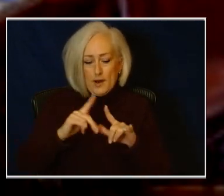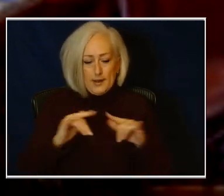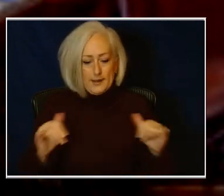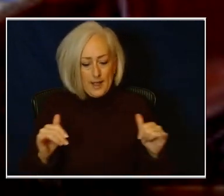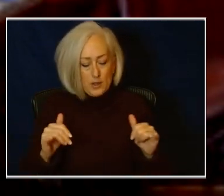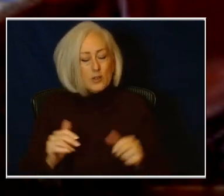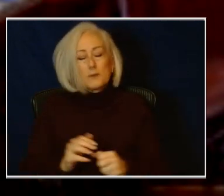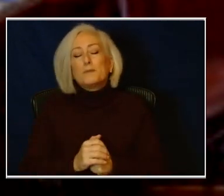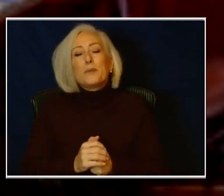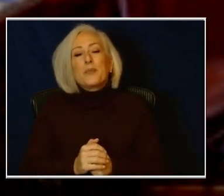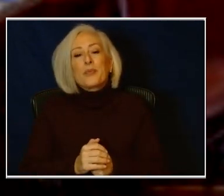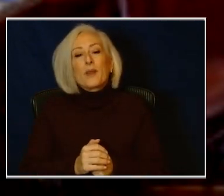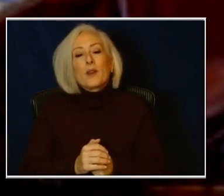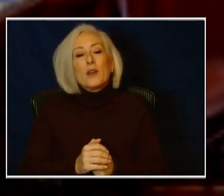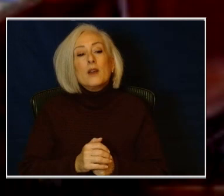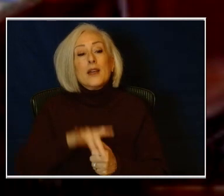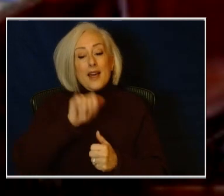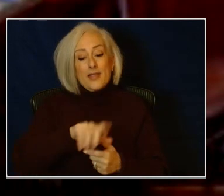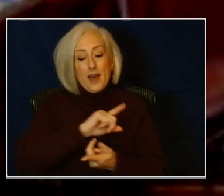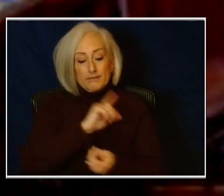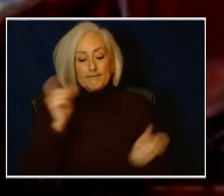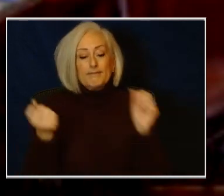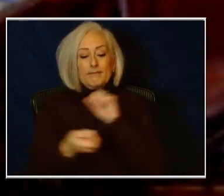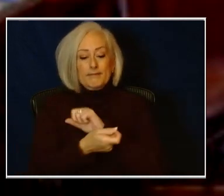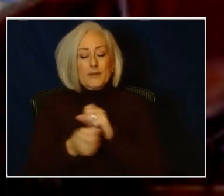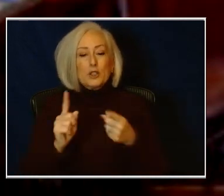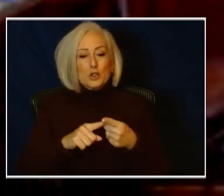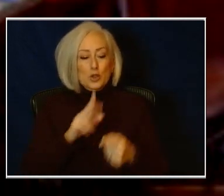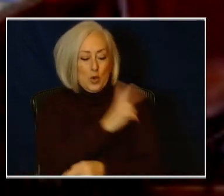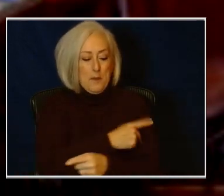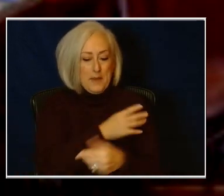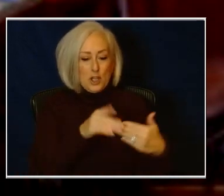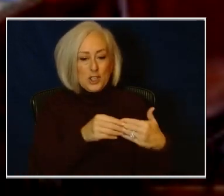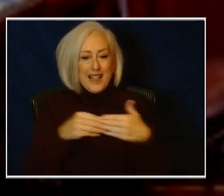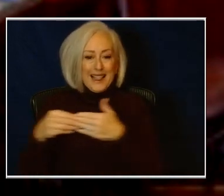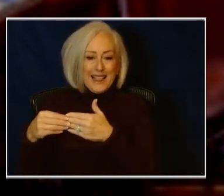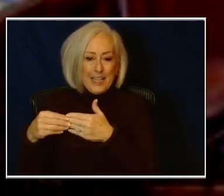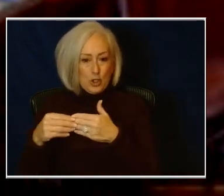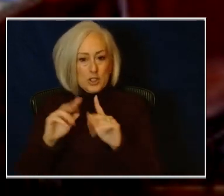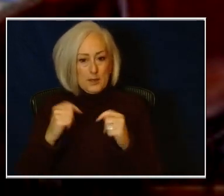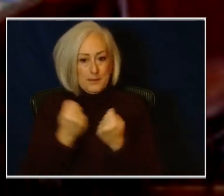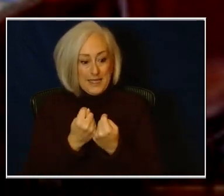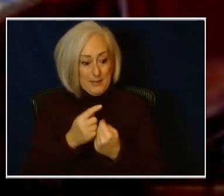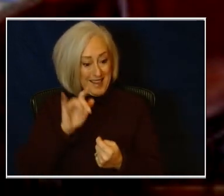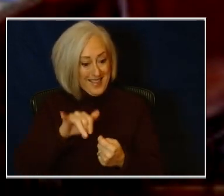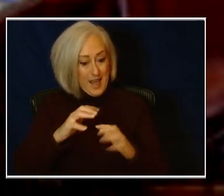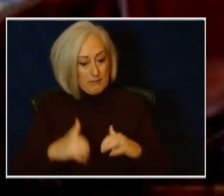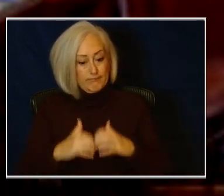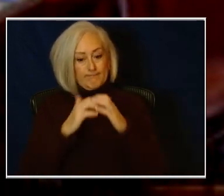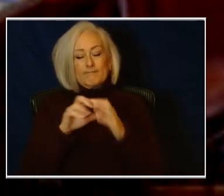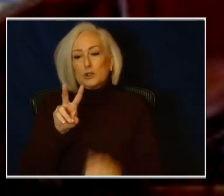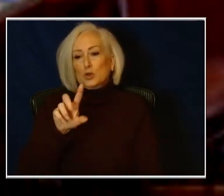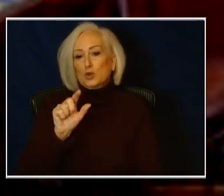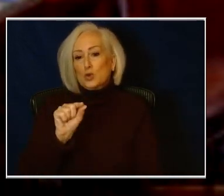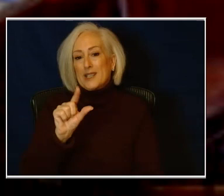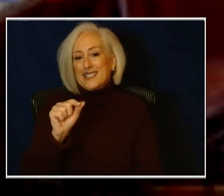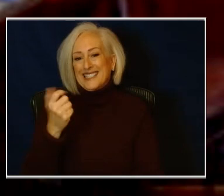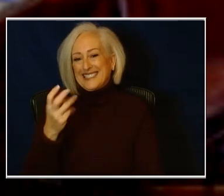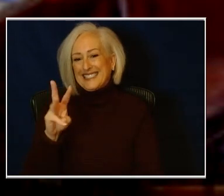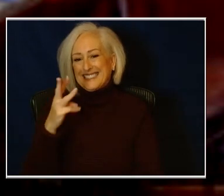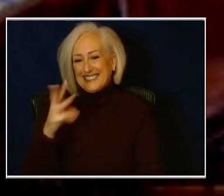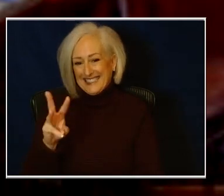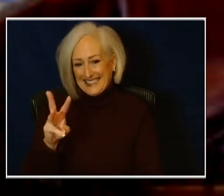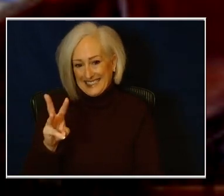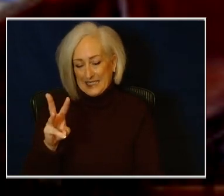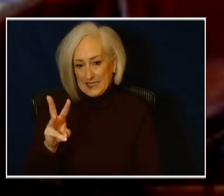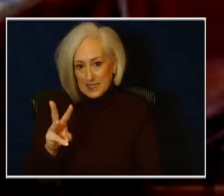doing. And then that transformed into the patient leadership team. This was all launched in 2016, and we have grown since then to be